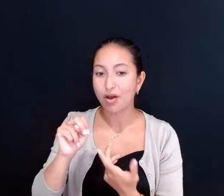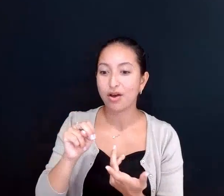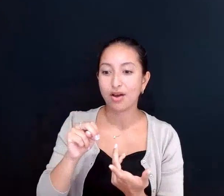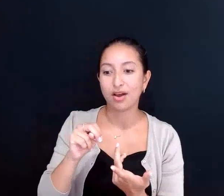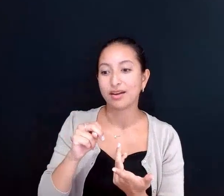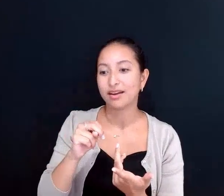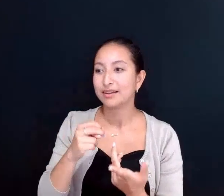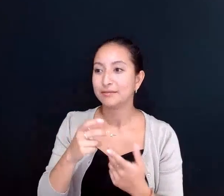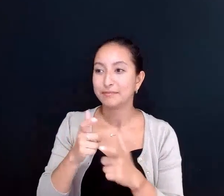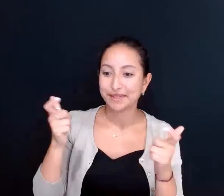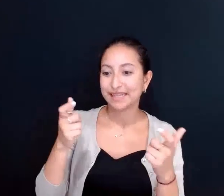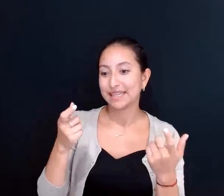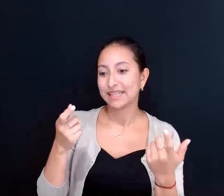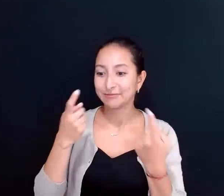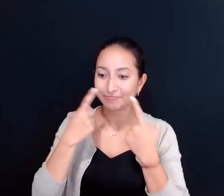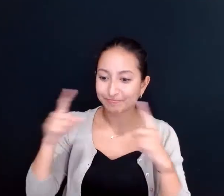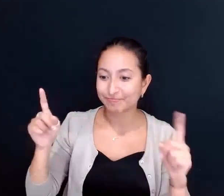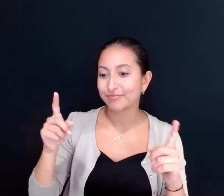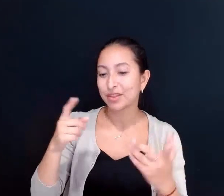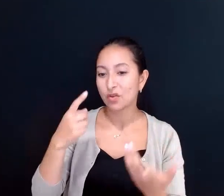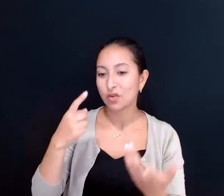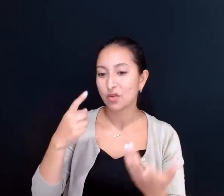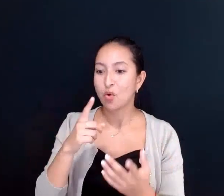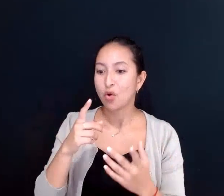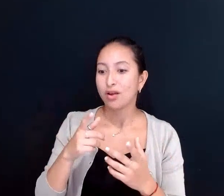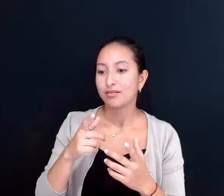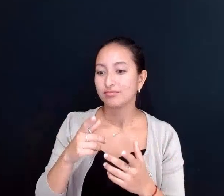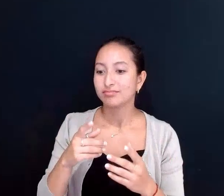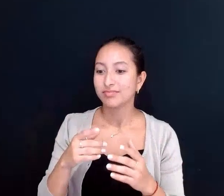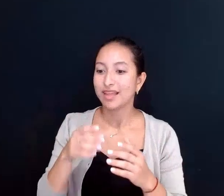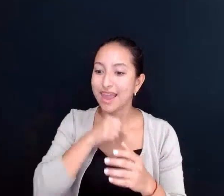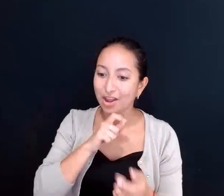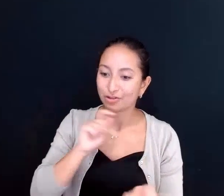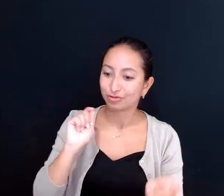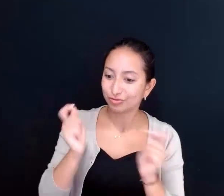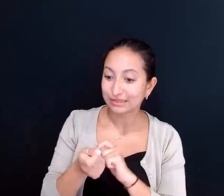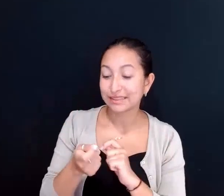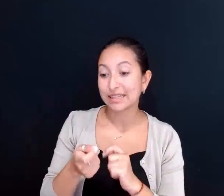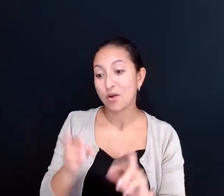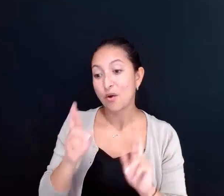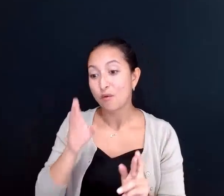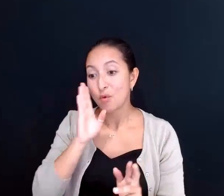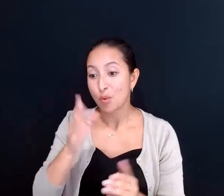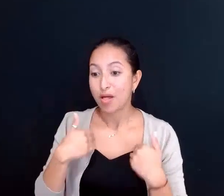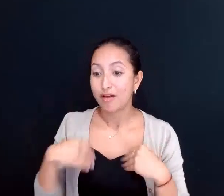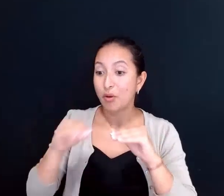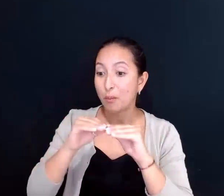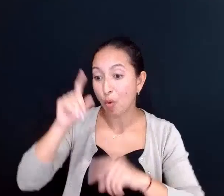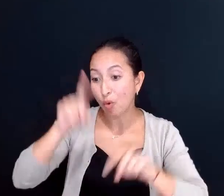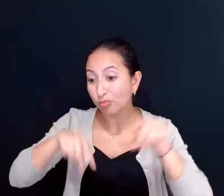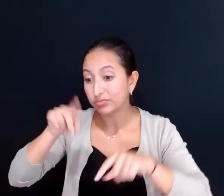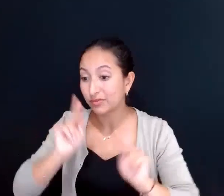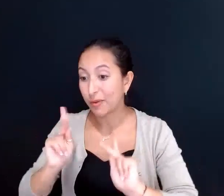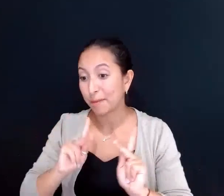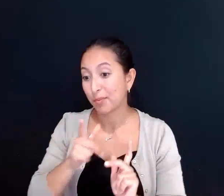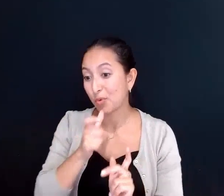we expand that age, and hopefully we'll get a broader range of individuals with disabilities who just get diagnosed later in life.